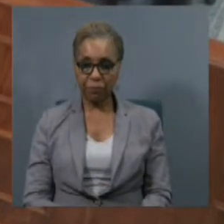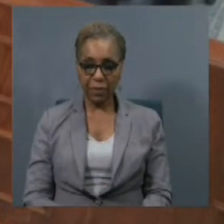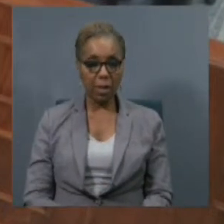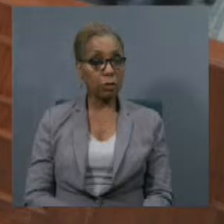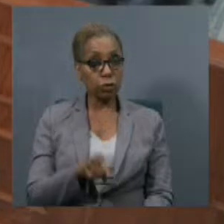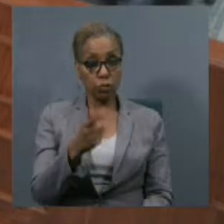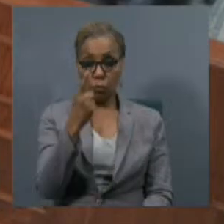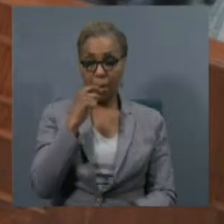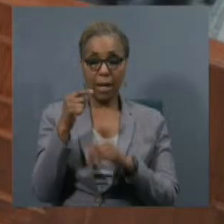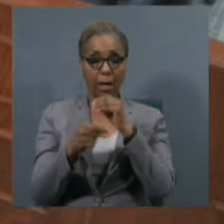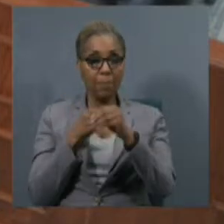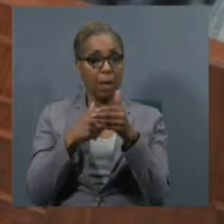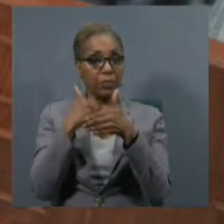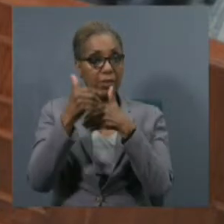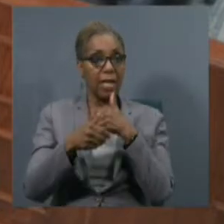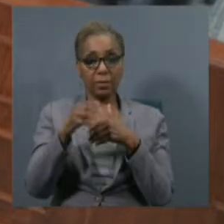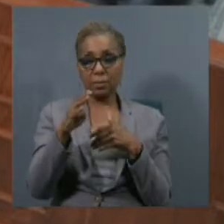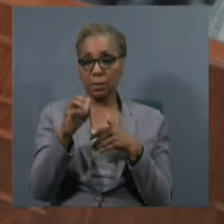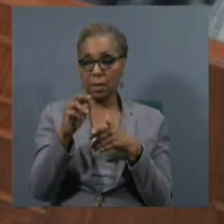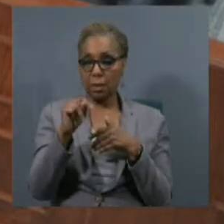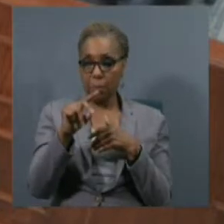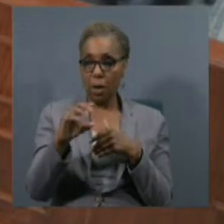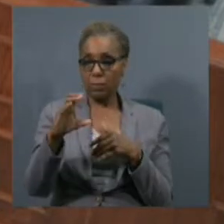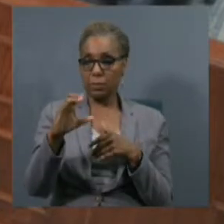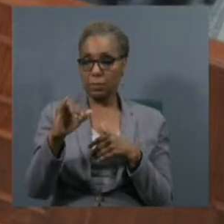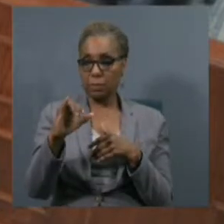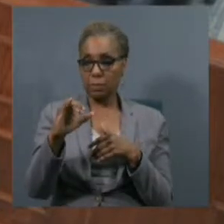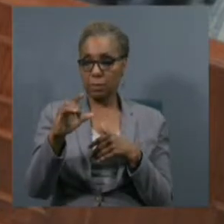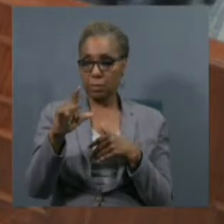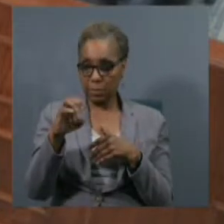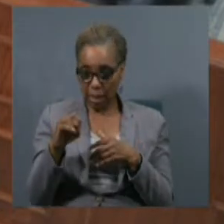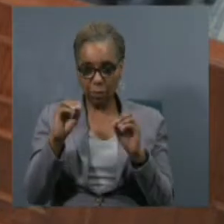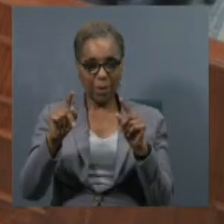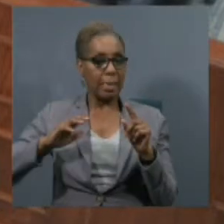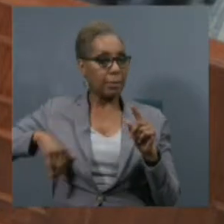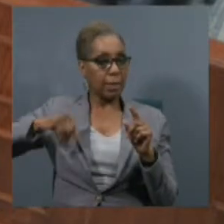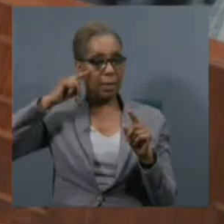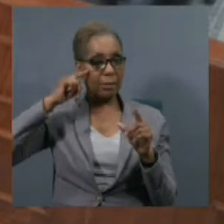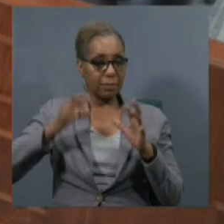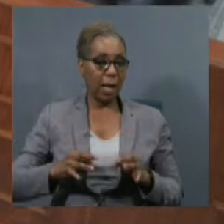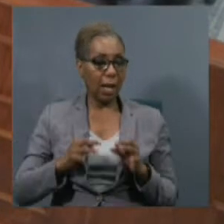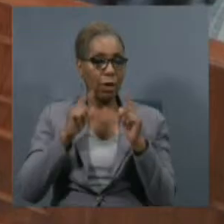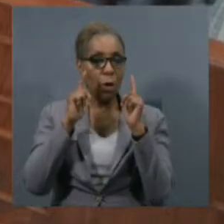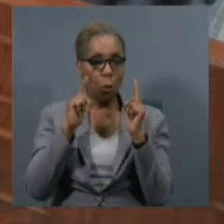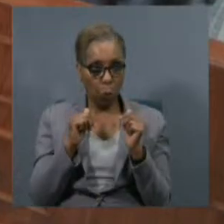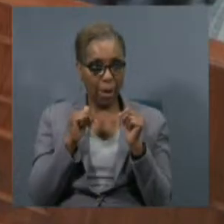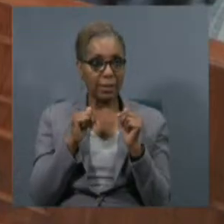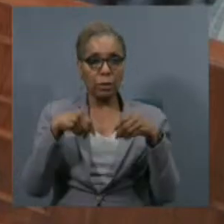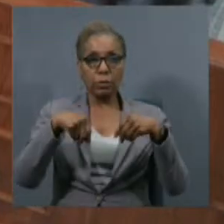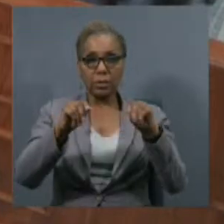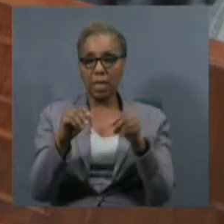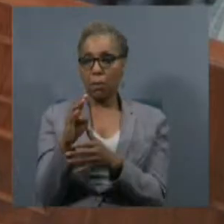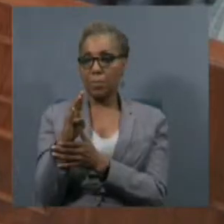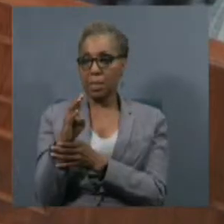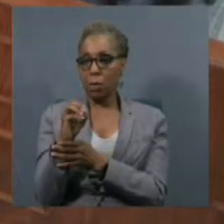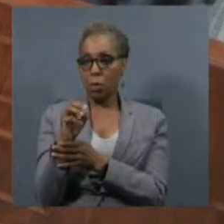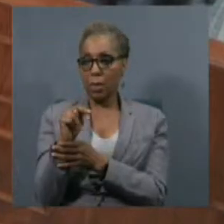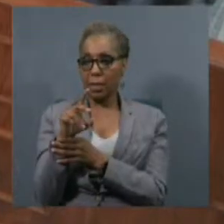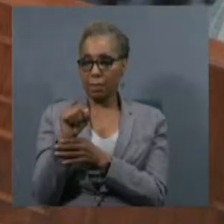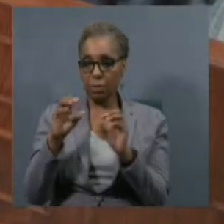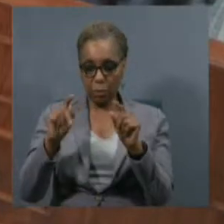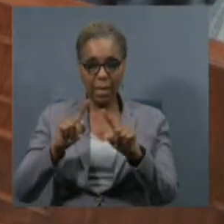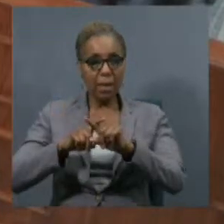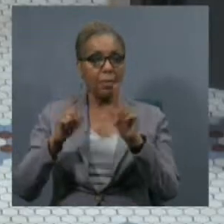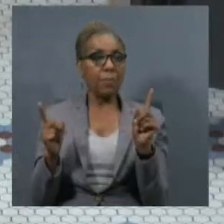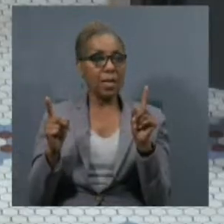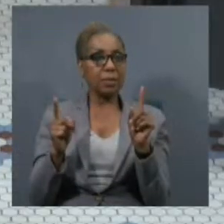And you asked me about the next bond cycle. Yes, That has yes. not yet been decided when to sell bonds. One of the things is